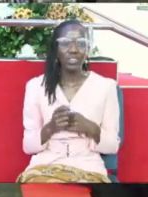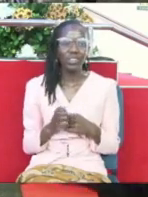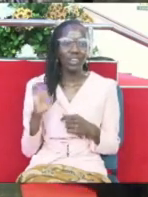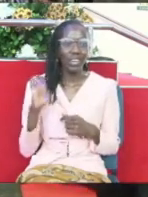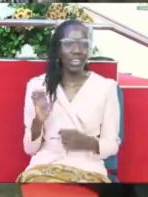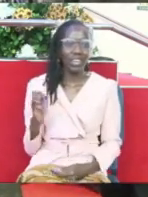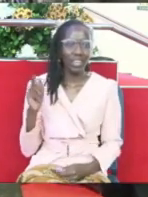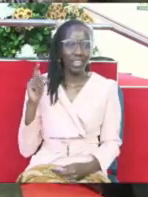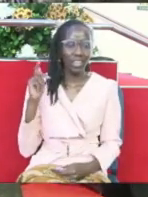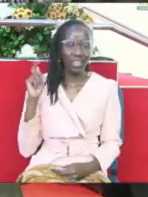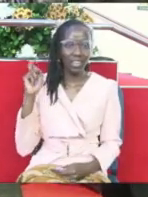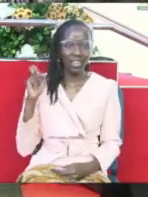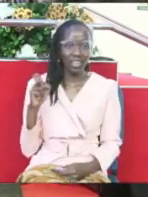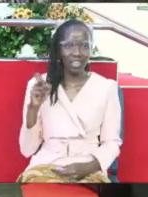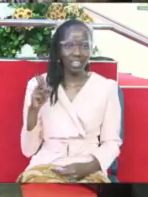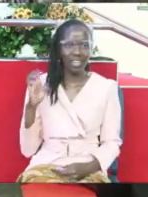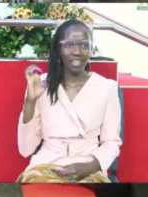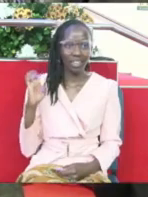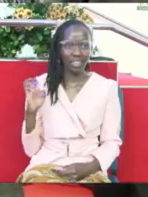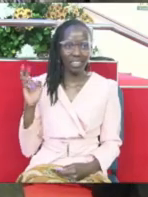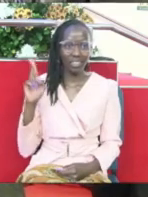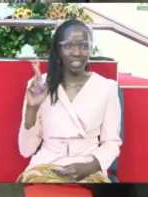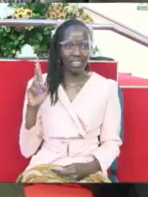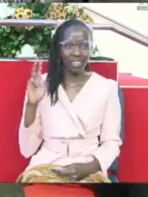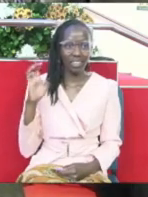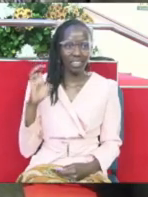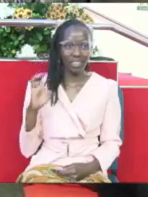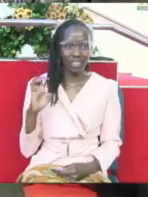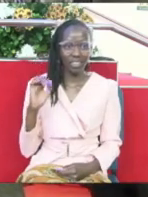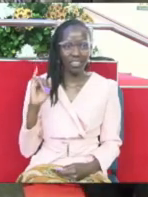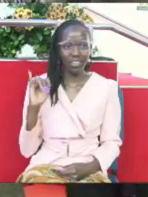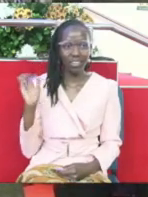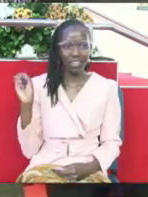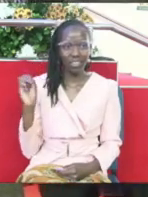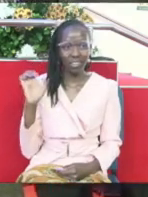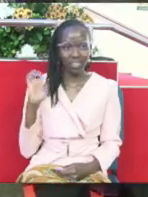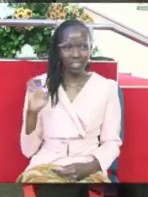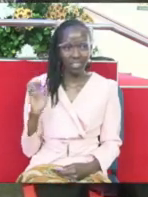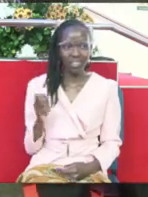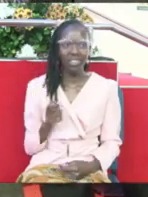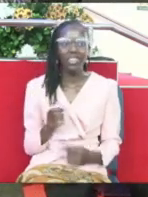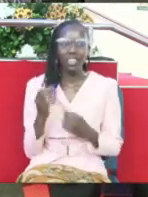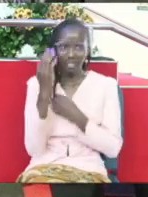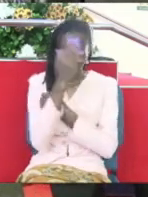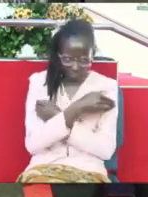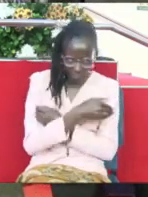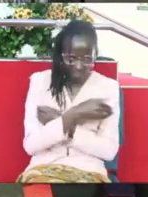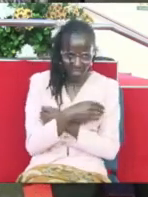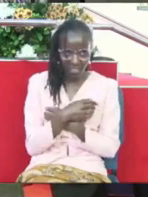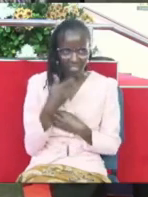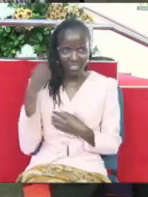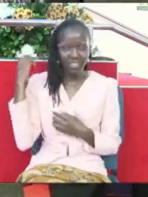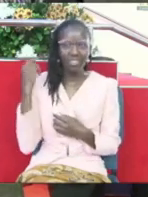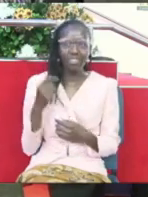pamoja? And the guy said, "Yes, you can." So the following day, siku iliyofuatia, the following day, the mzungu